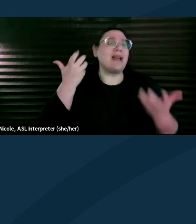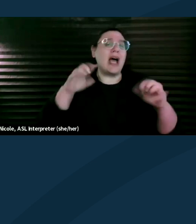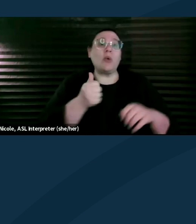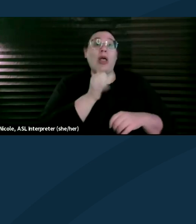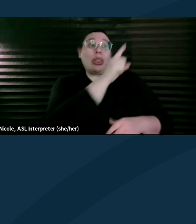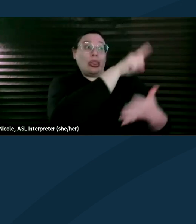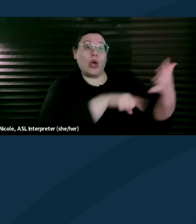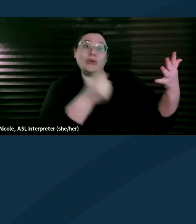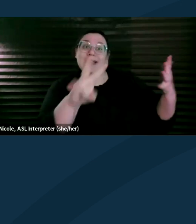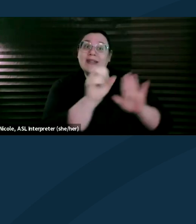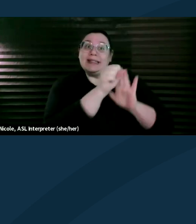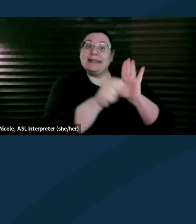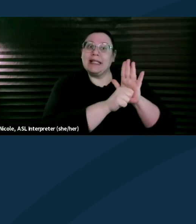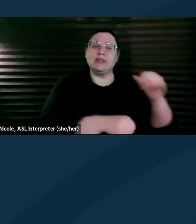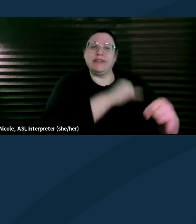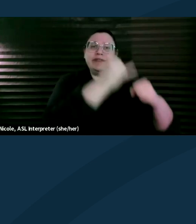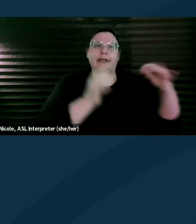word on this.